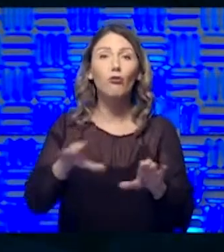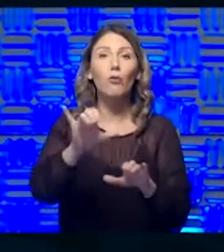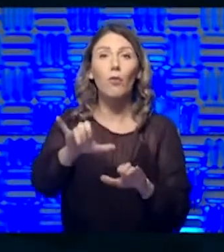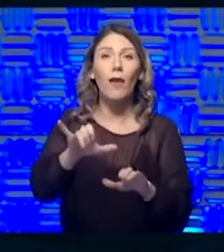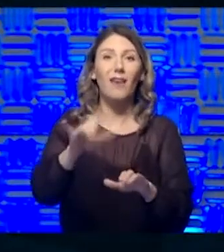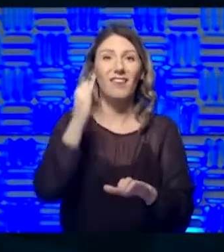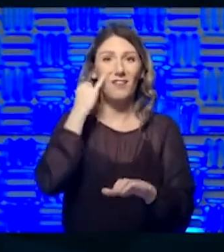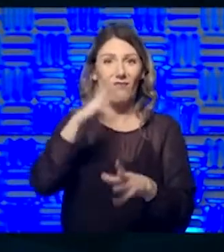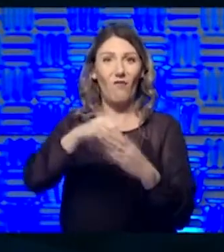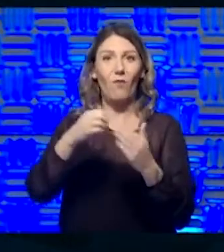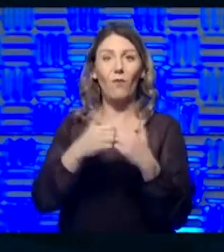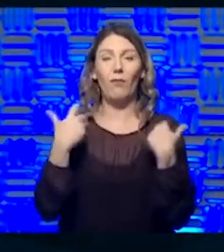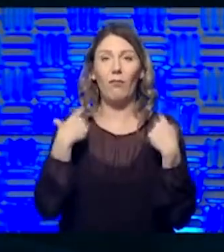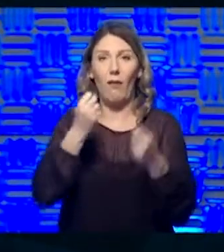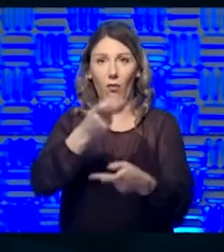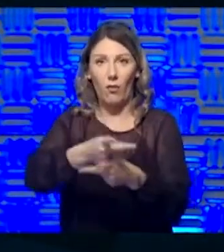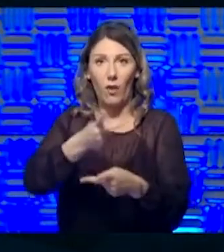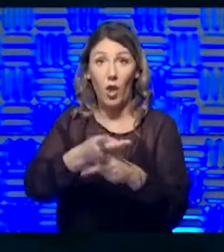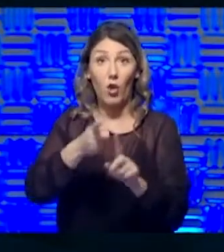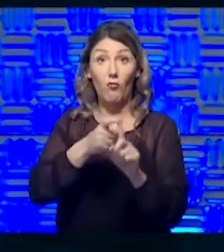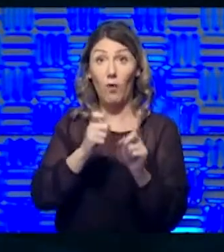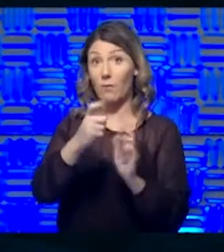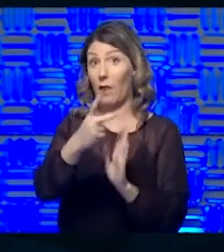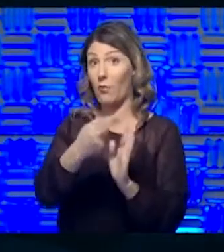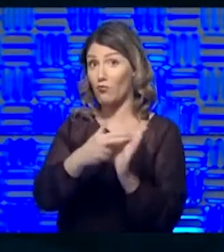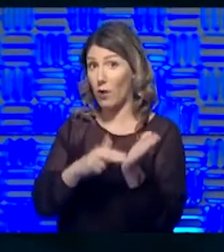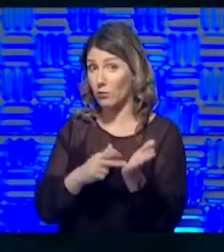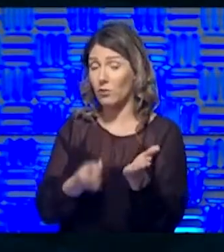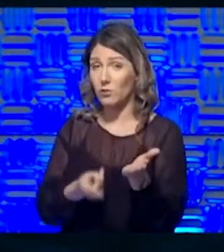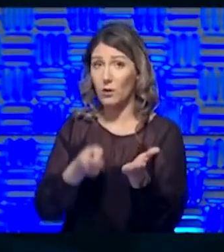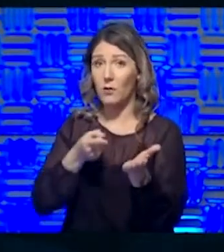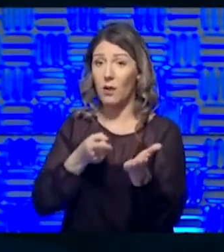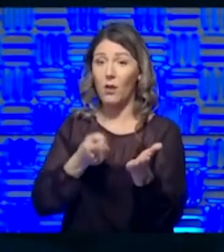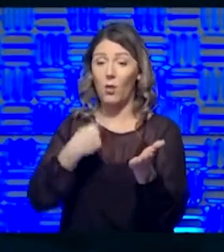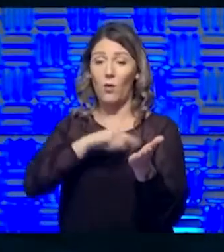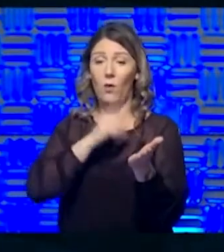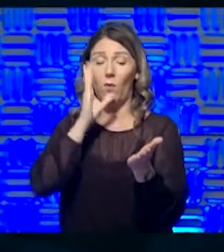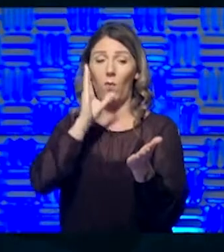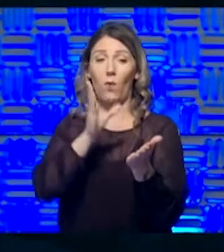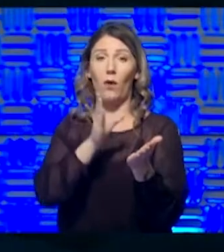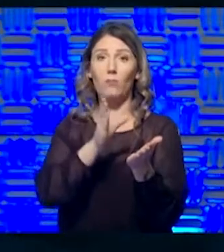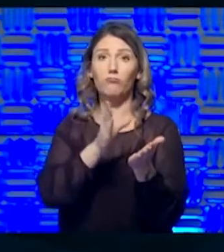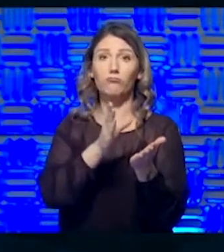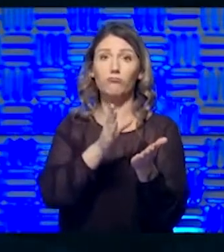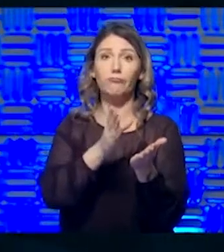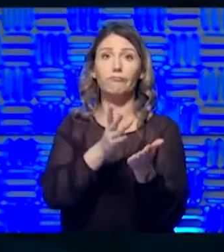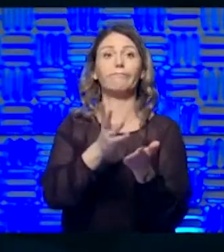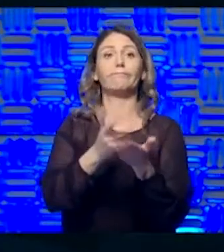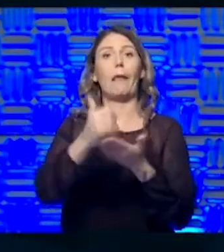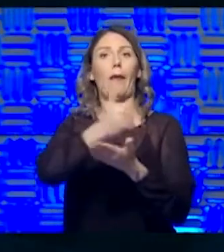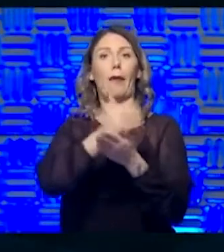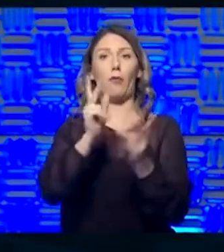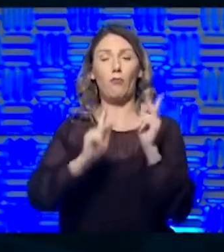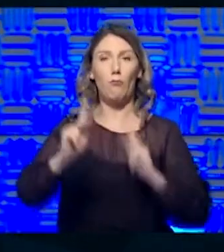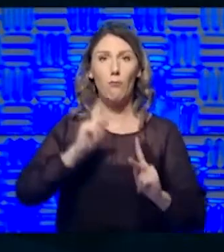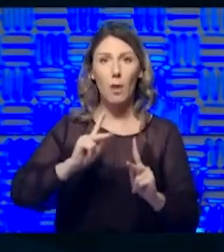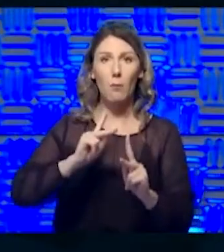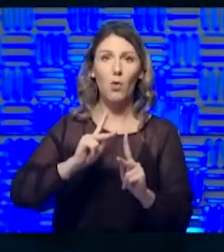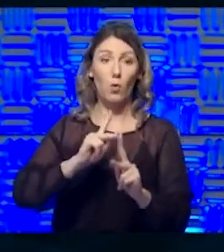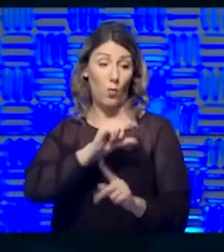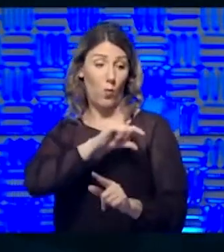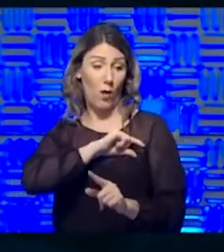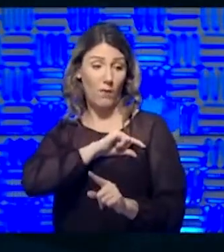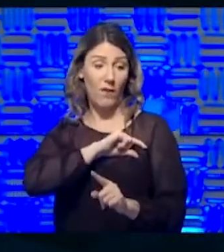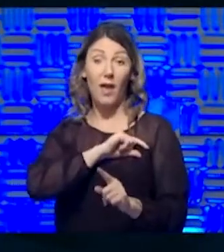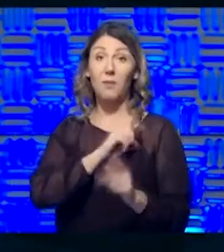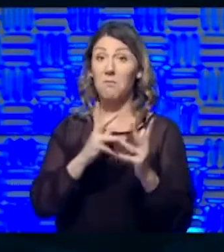worker. And from that registry, we are going to take people that qualify, that are exposed to COVID, bring them